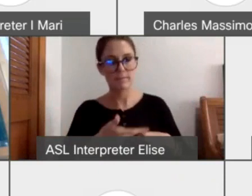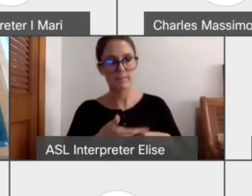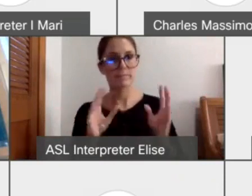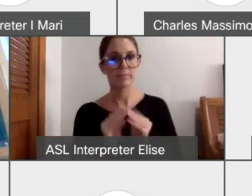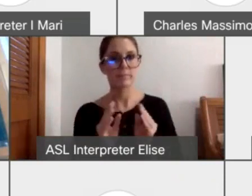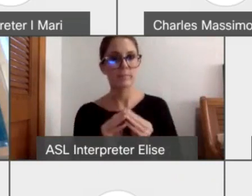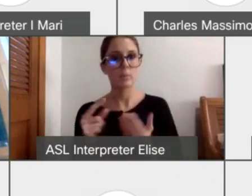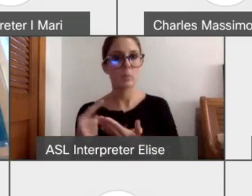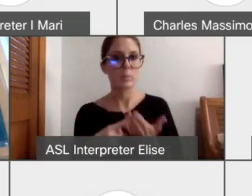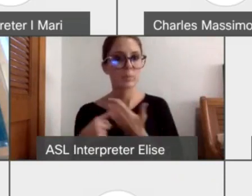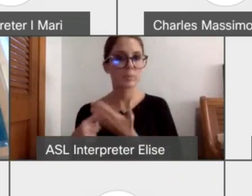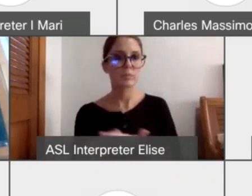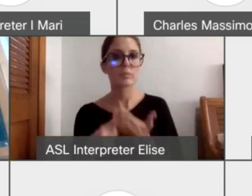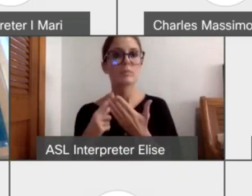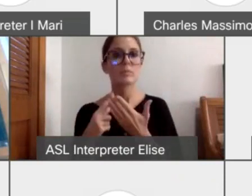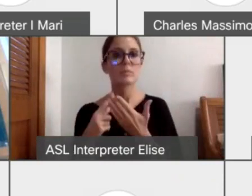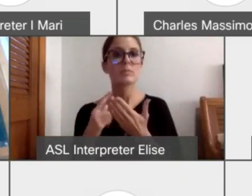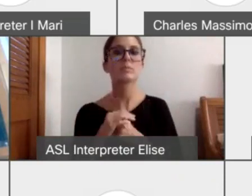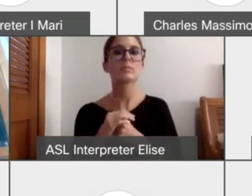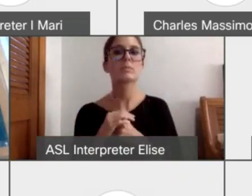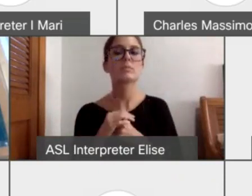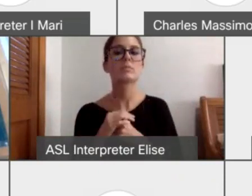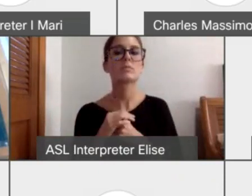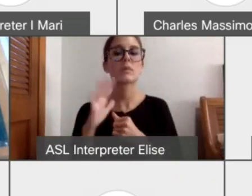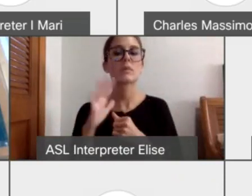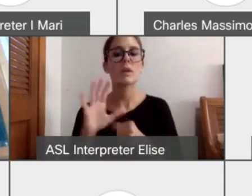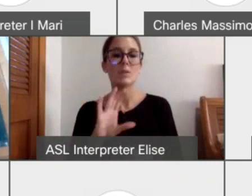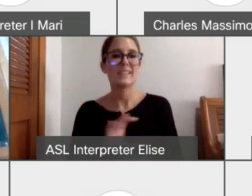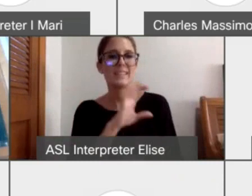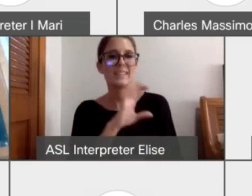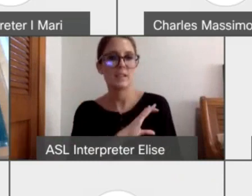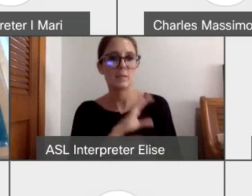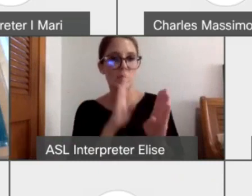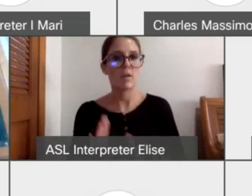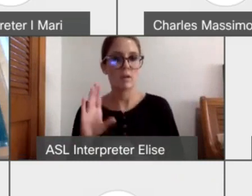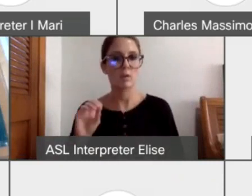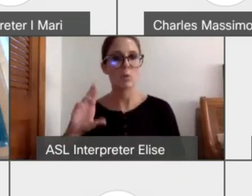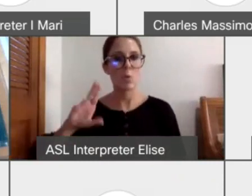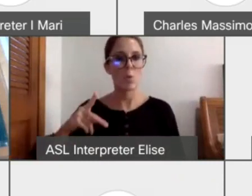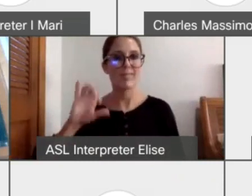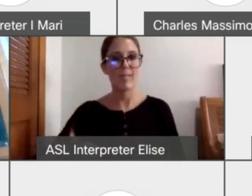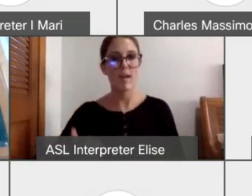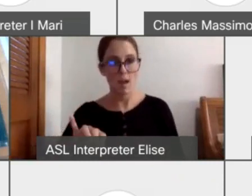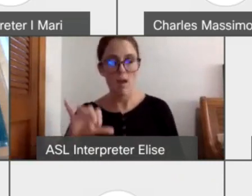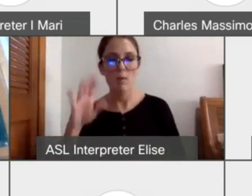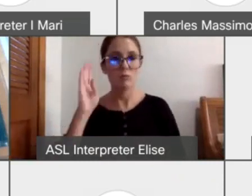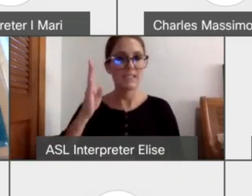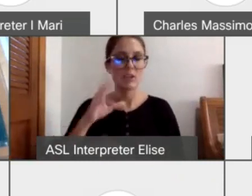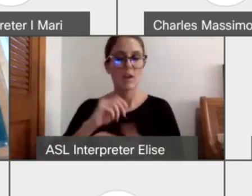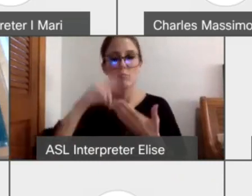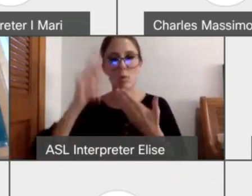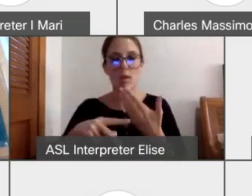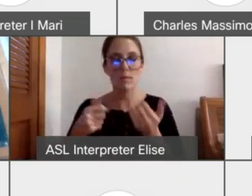and we discussed about the so the Citizens Preparedness Corps is a presentation and a program